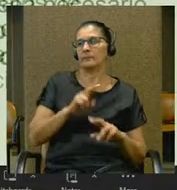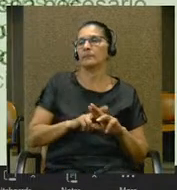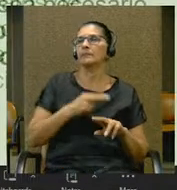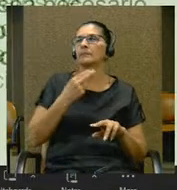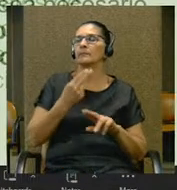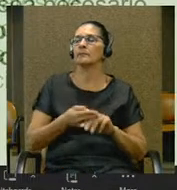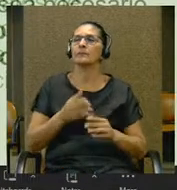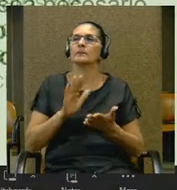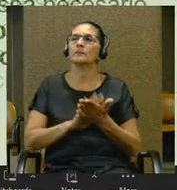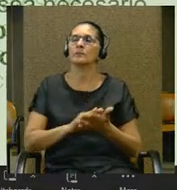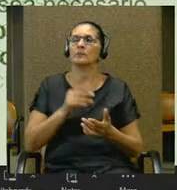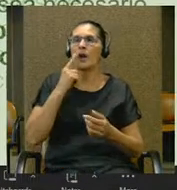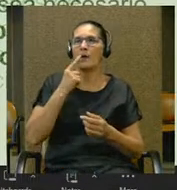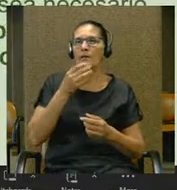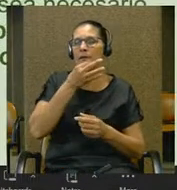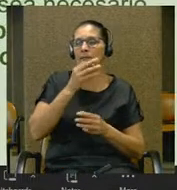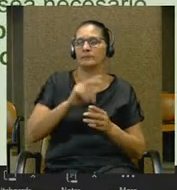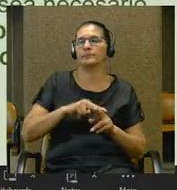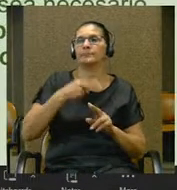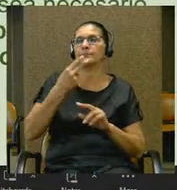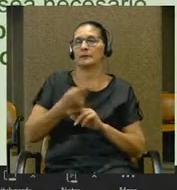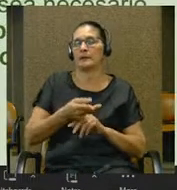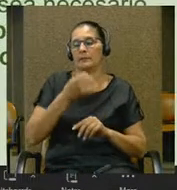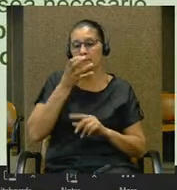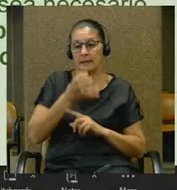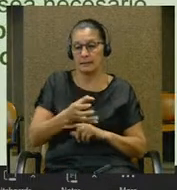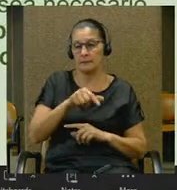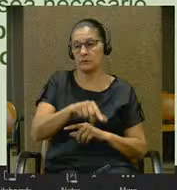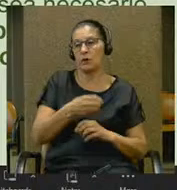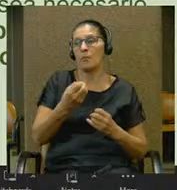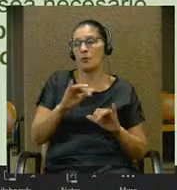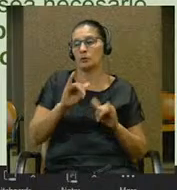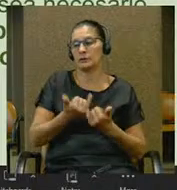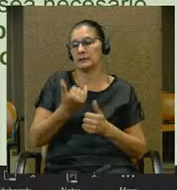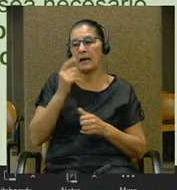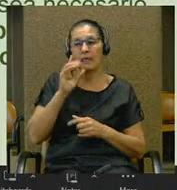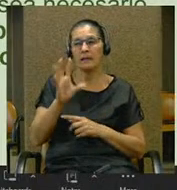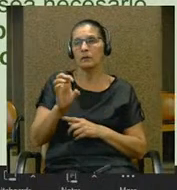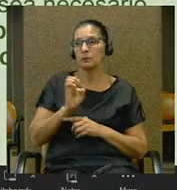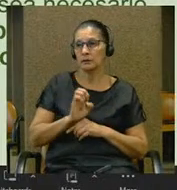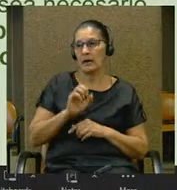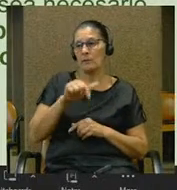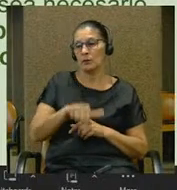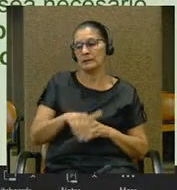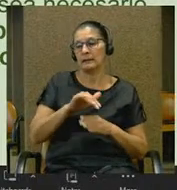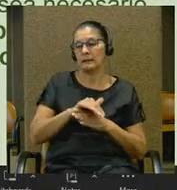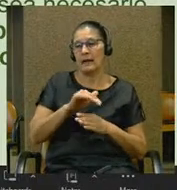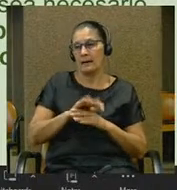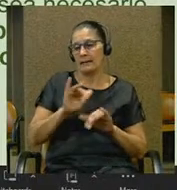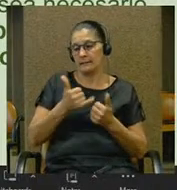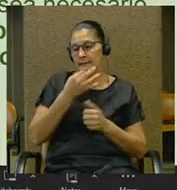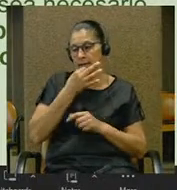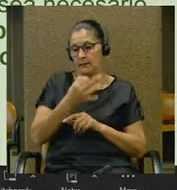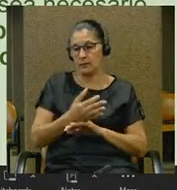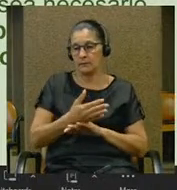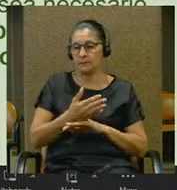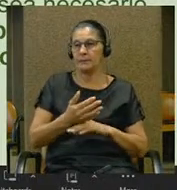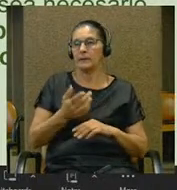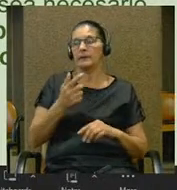Also, to reduce the probability of an overdose is very